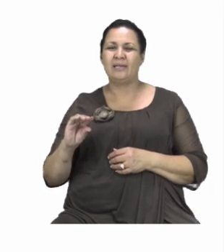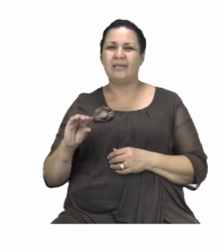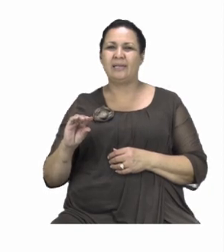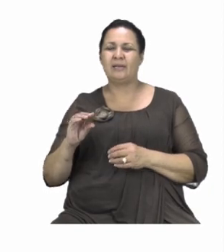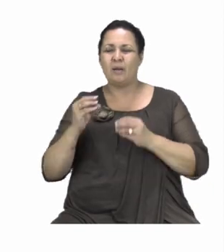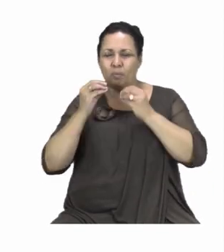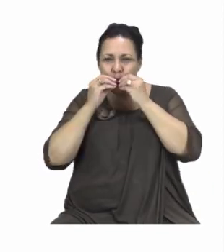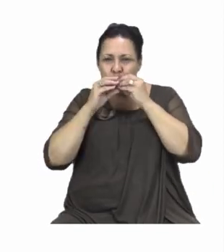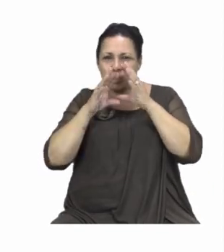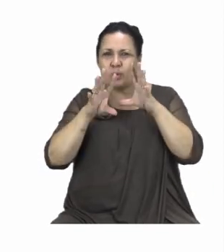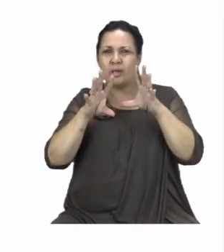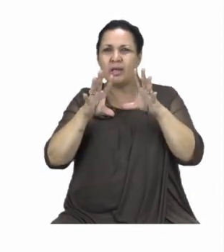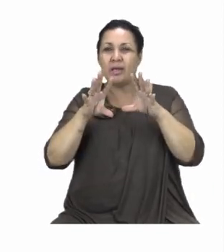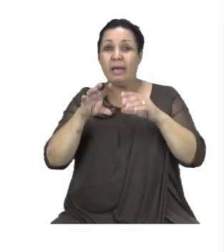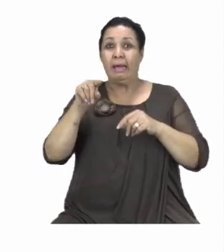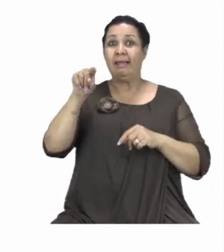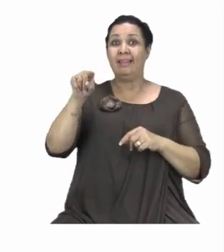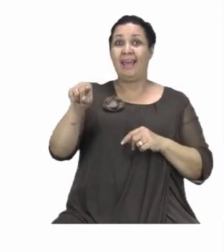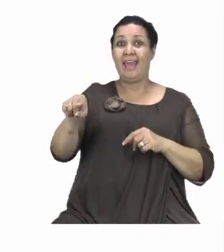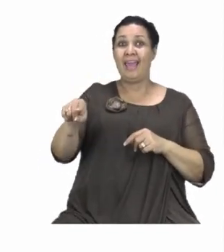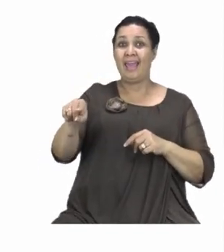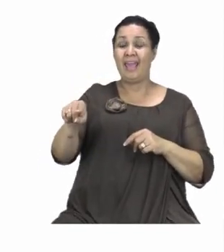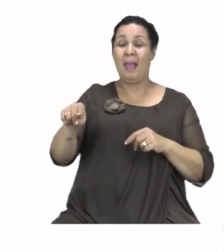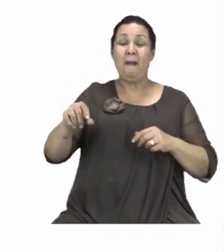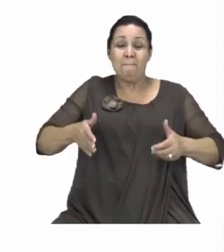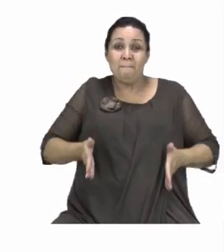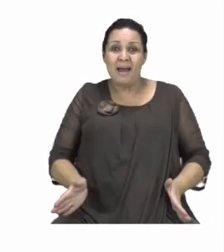is birthday.